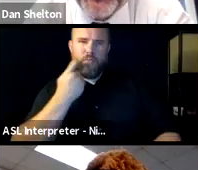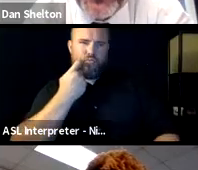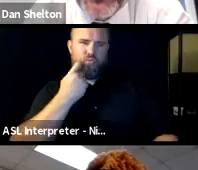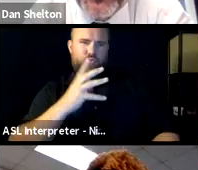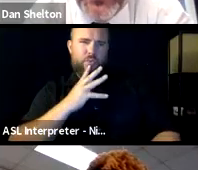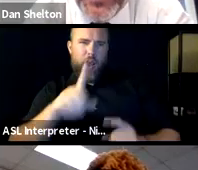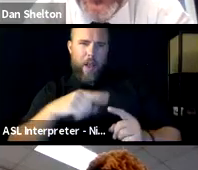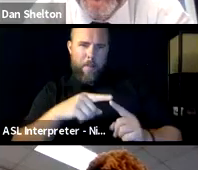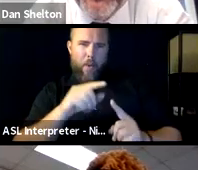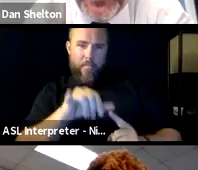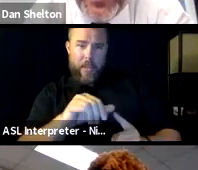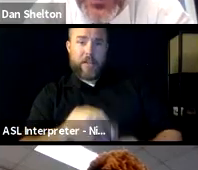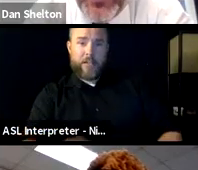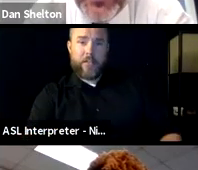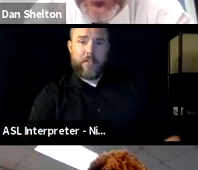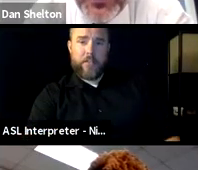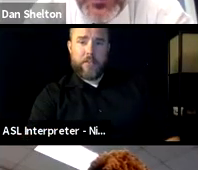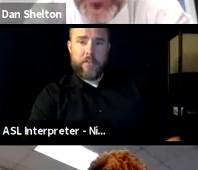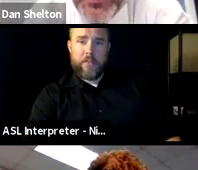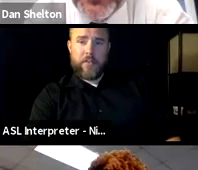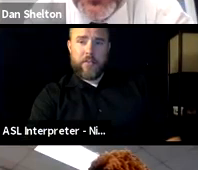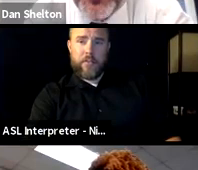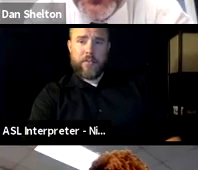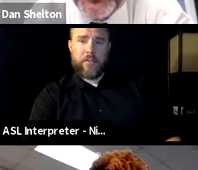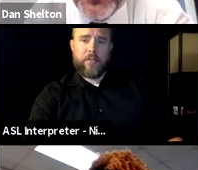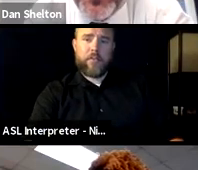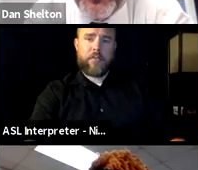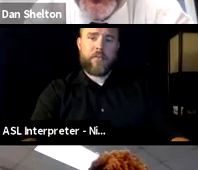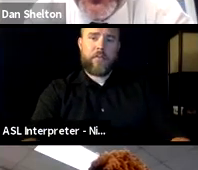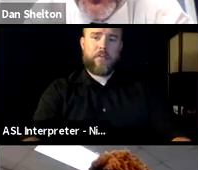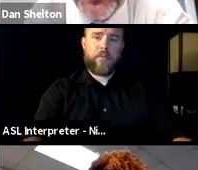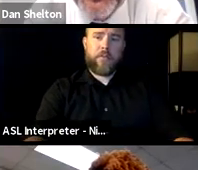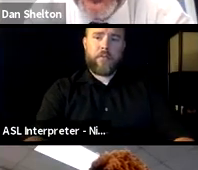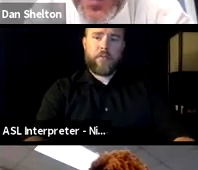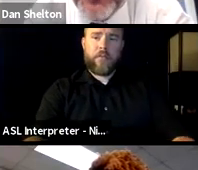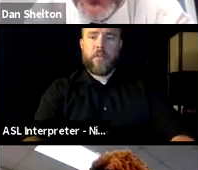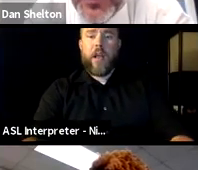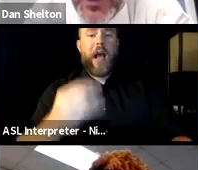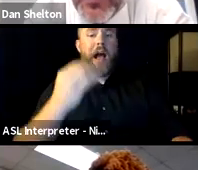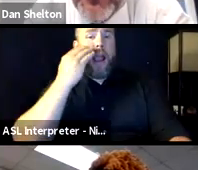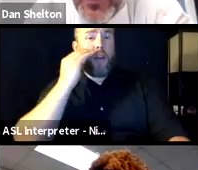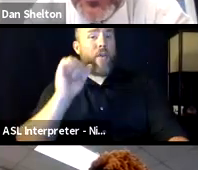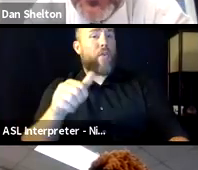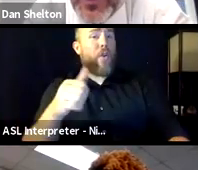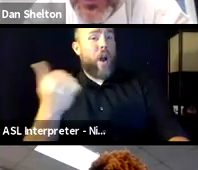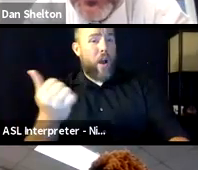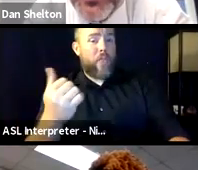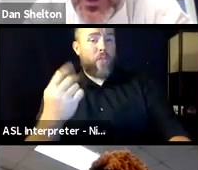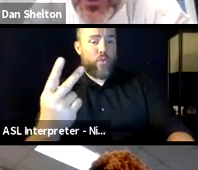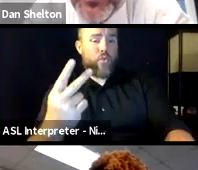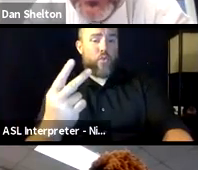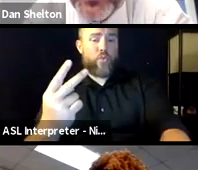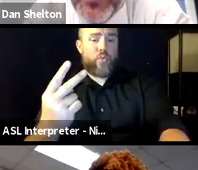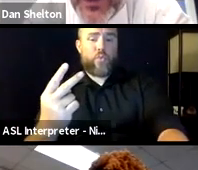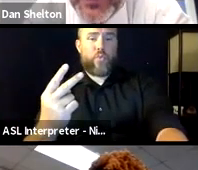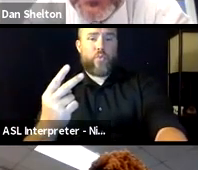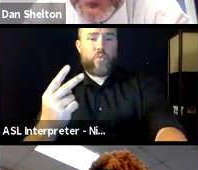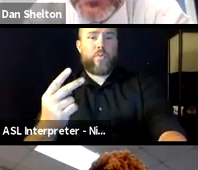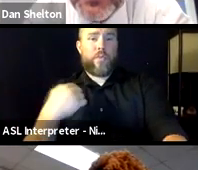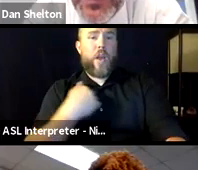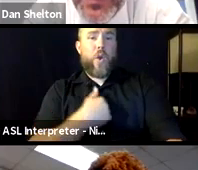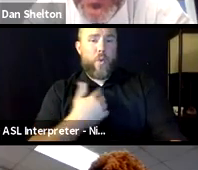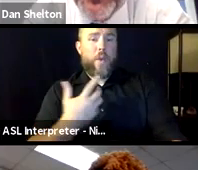So, and I know at least 2 other meetings that took place with other people. So that is absolutely an area of focus for us. We know that this